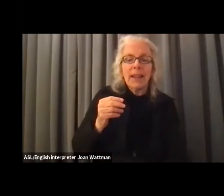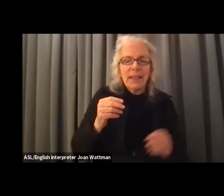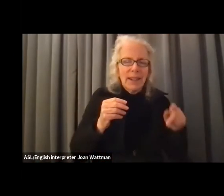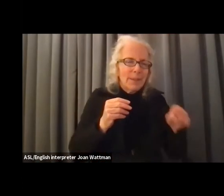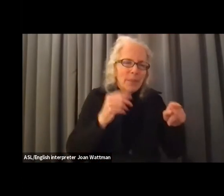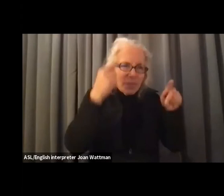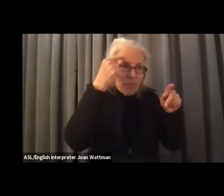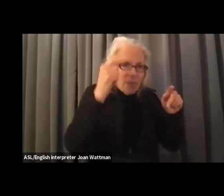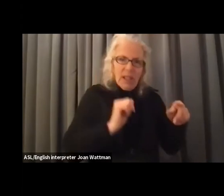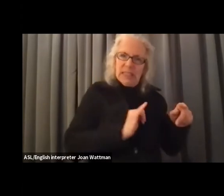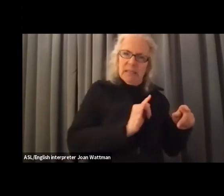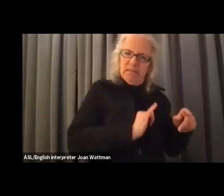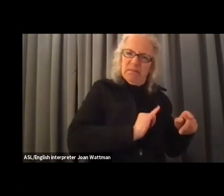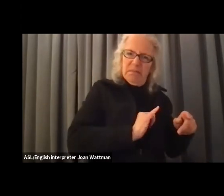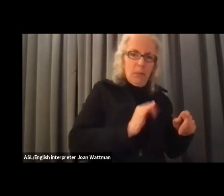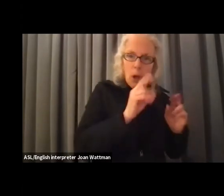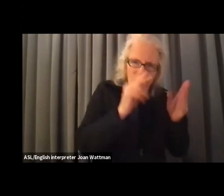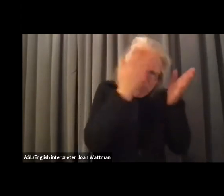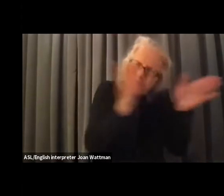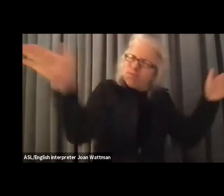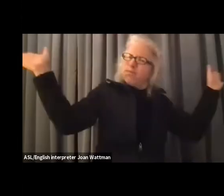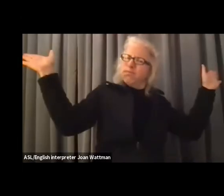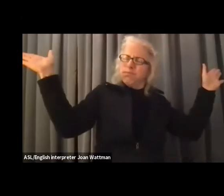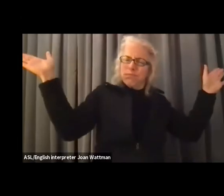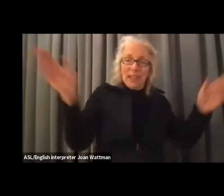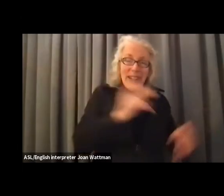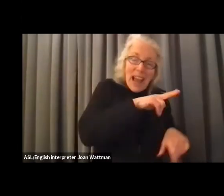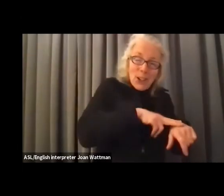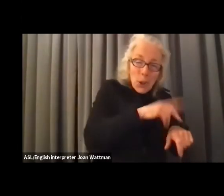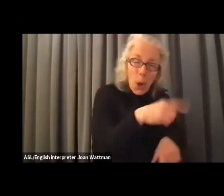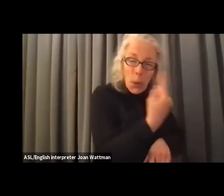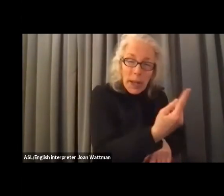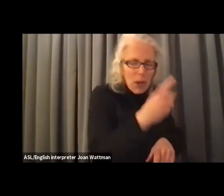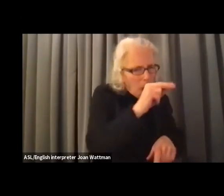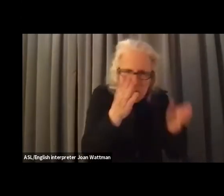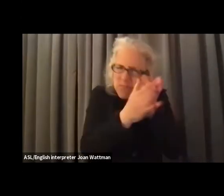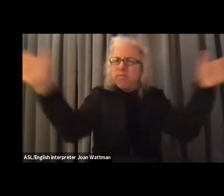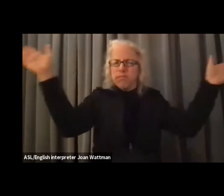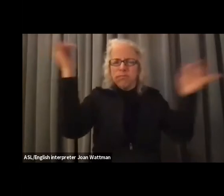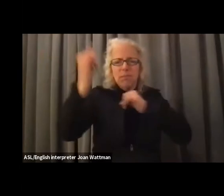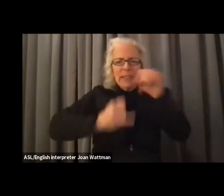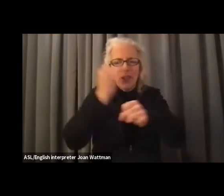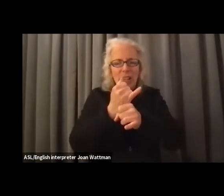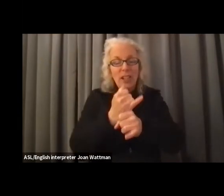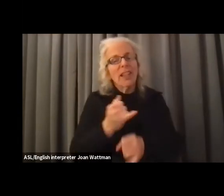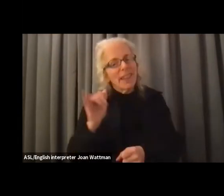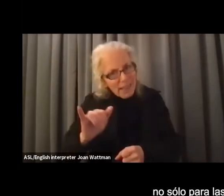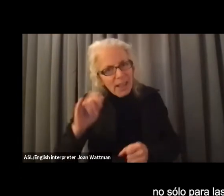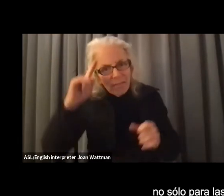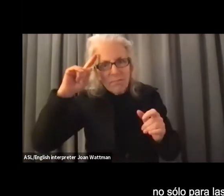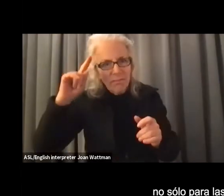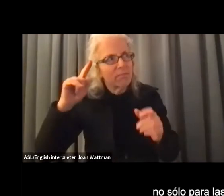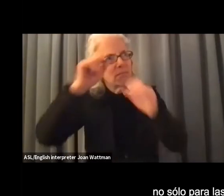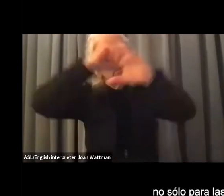identity politics, narrow nationalism, what they represent is a hopeful vision,